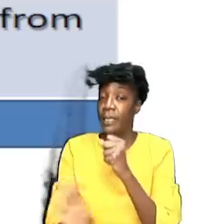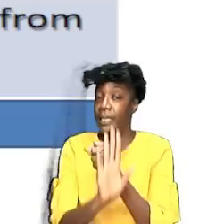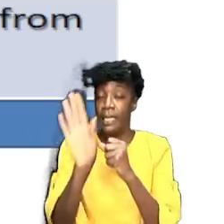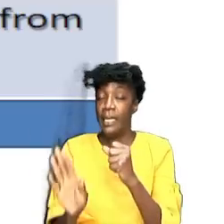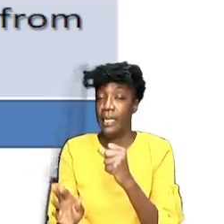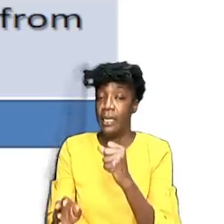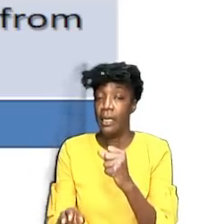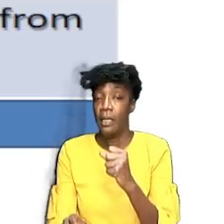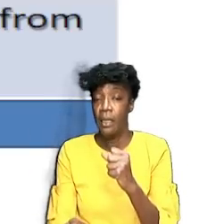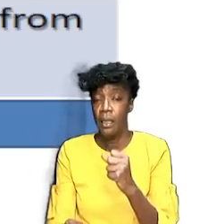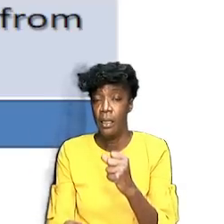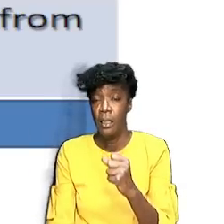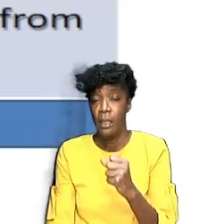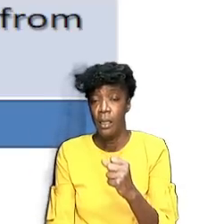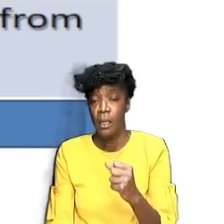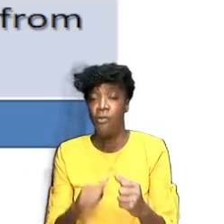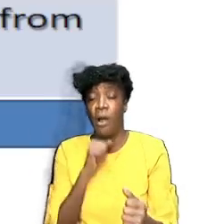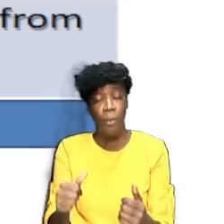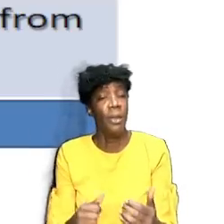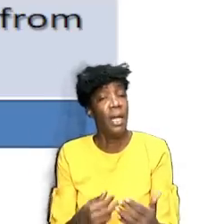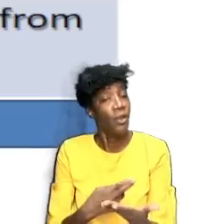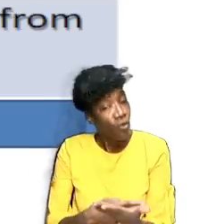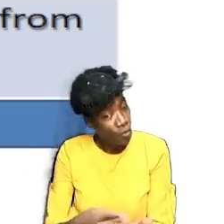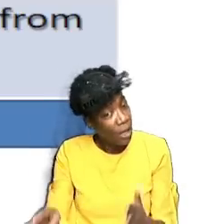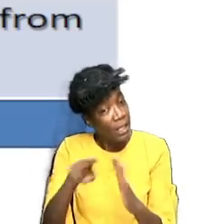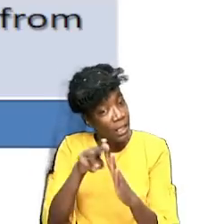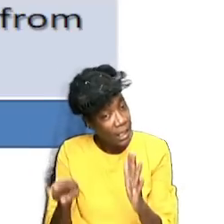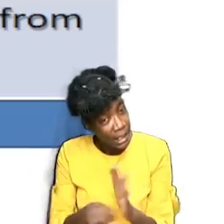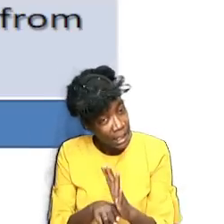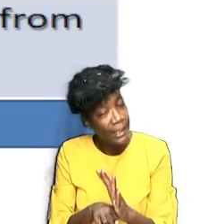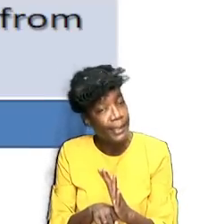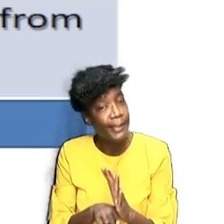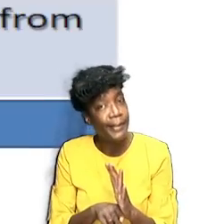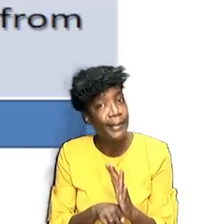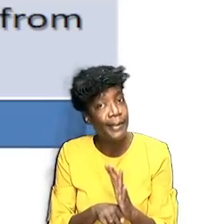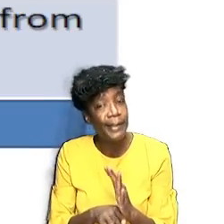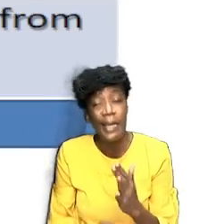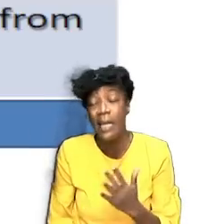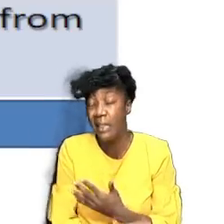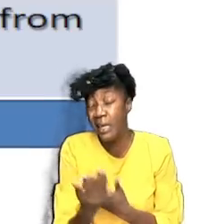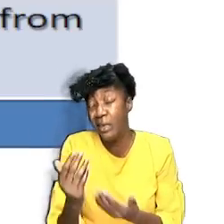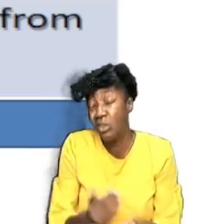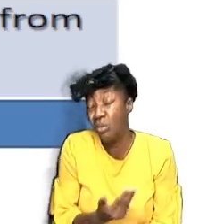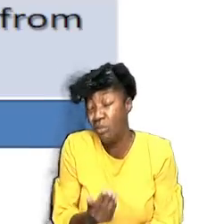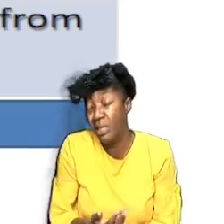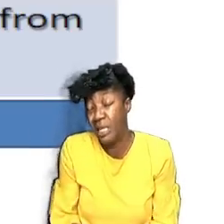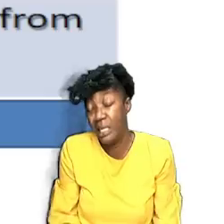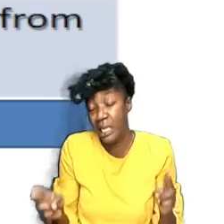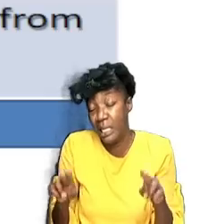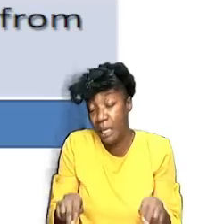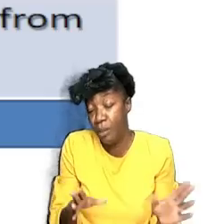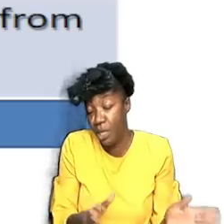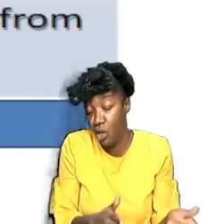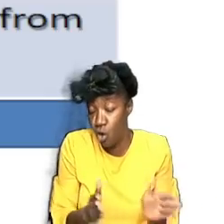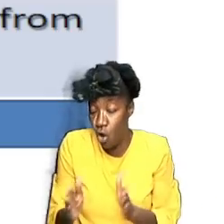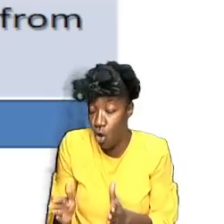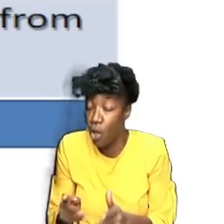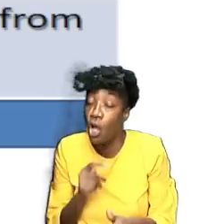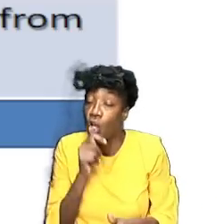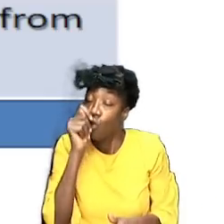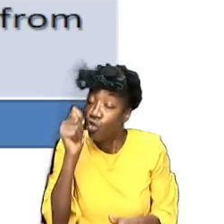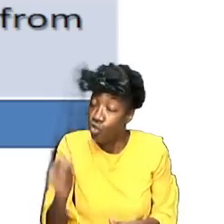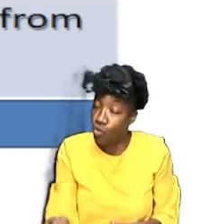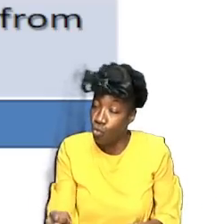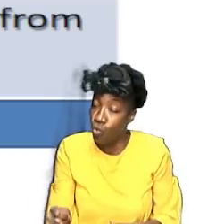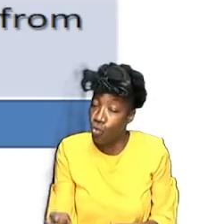from unrighteousness. Amen. So there is some things that happen, some order. Truth